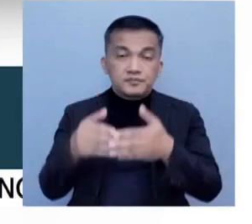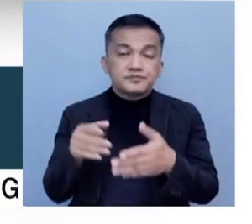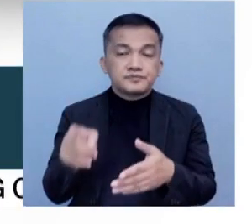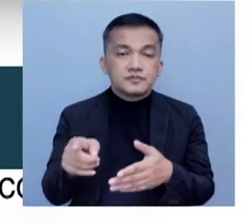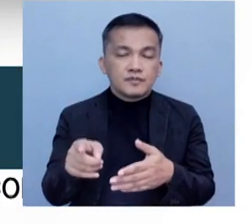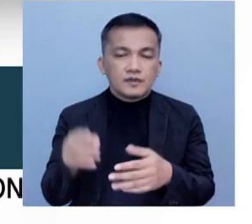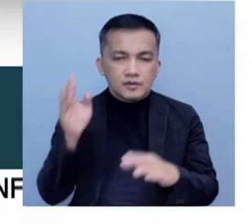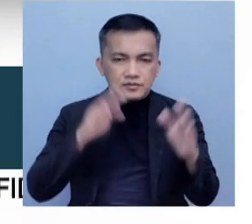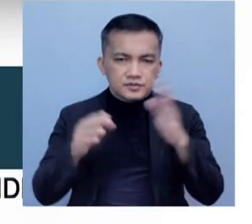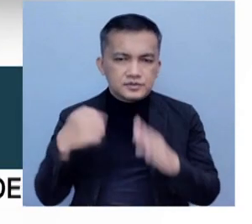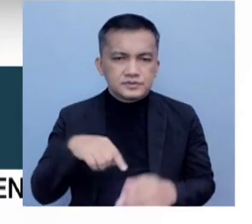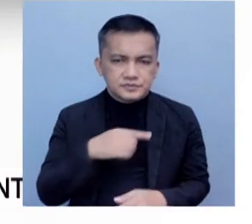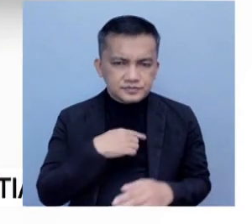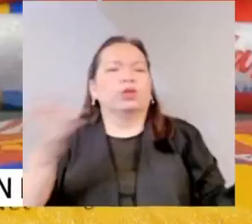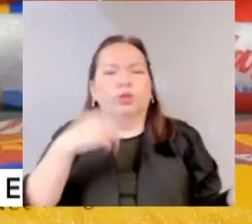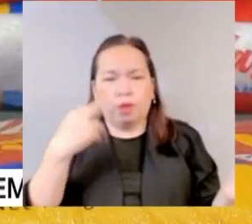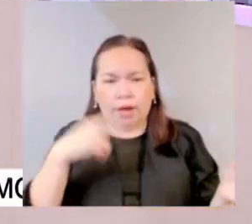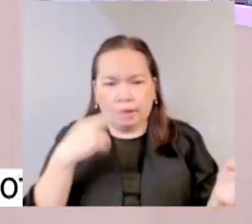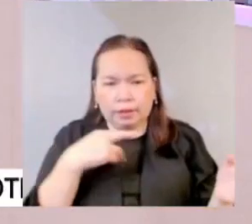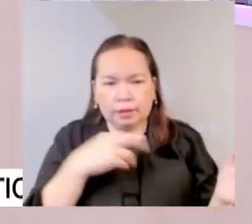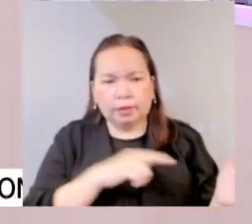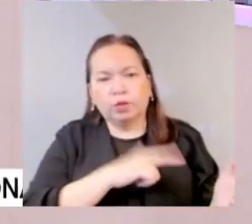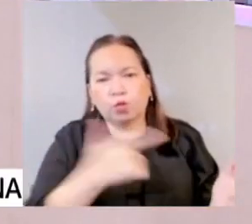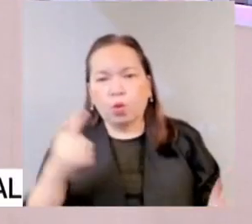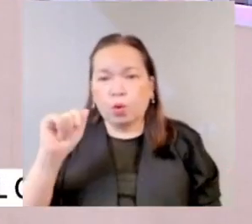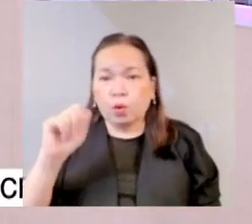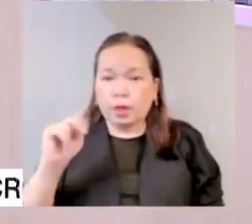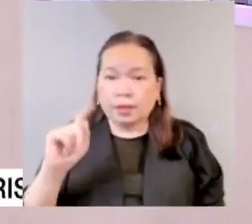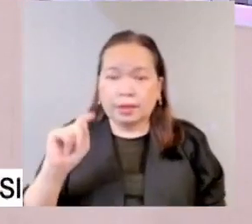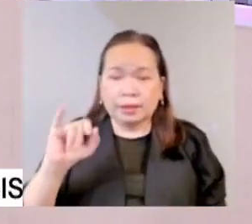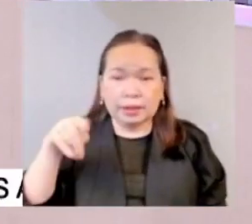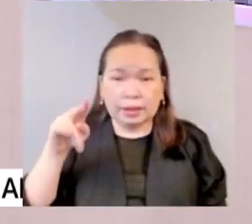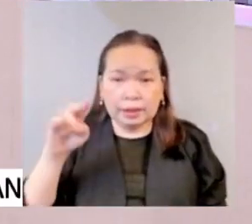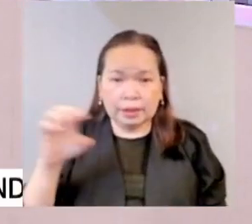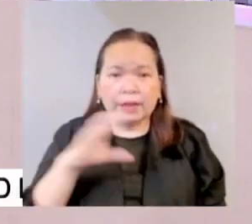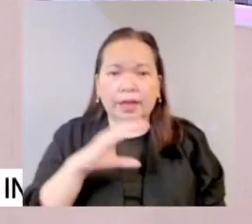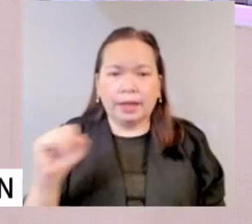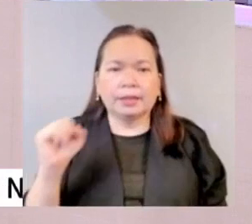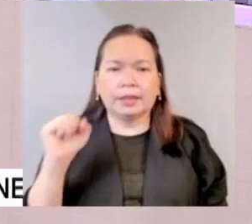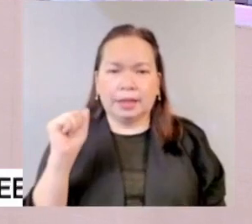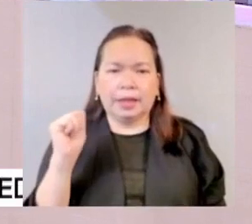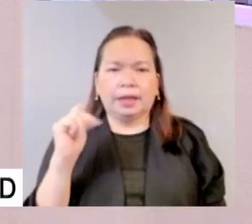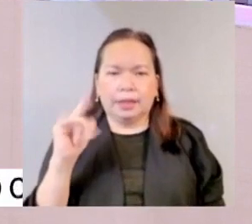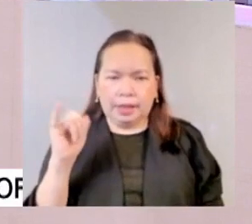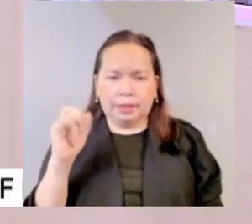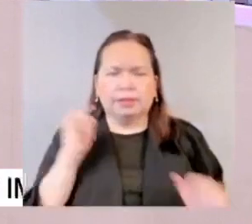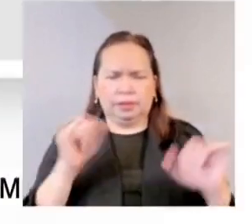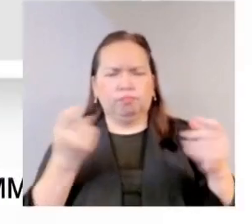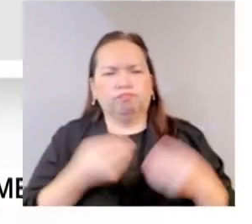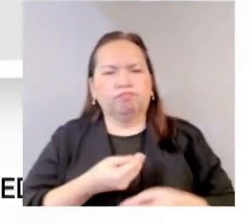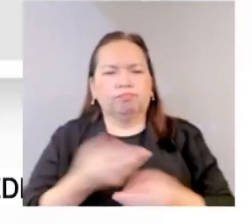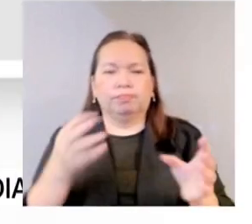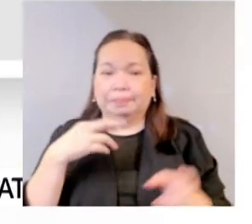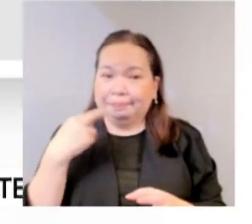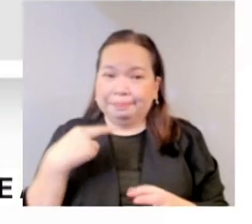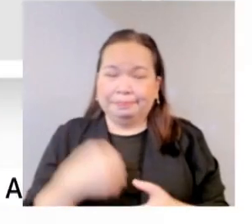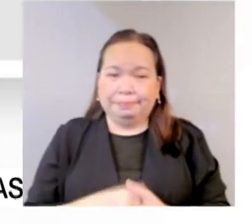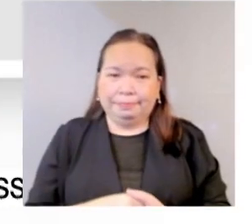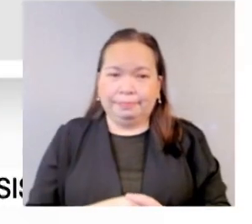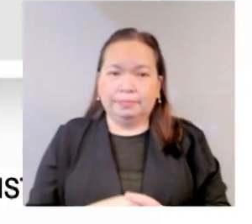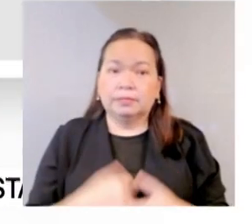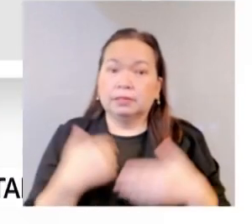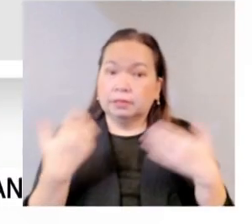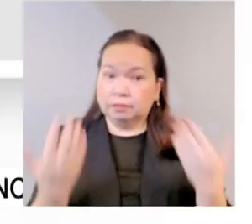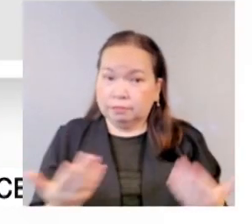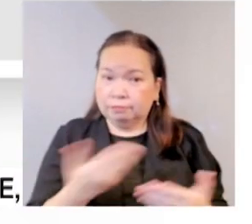natin sa education. The unemployment rate in the Philippines eases to 4.4% in August. This translates to